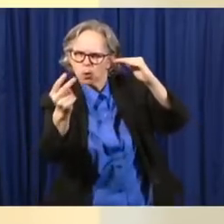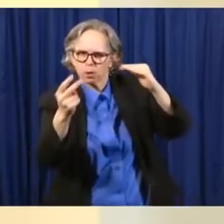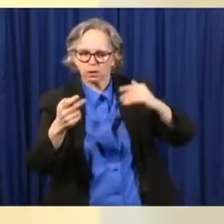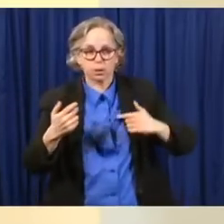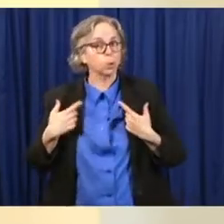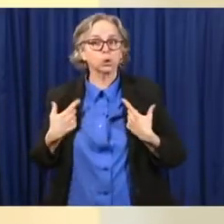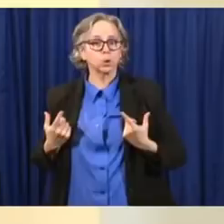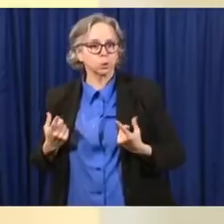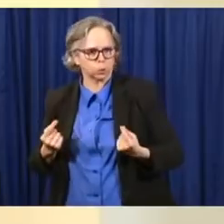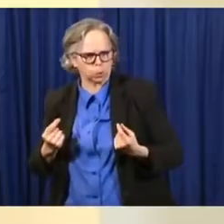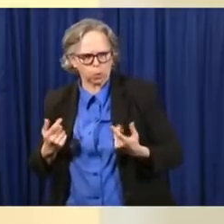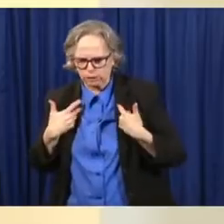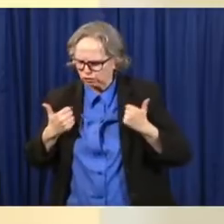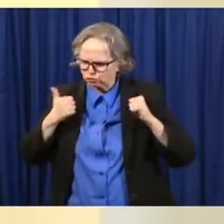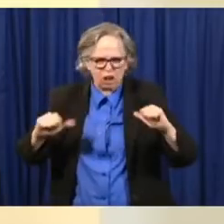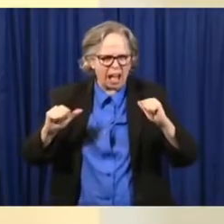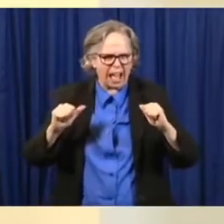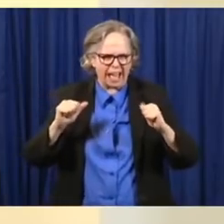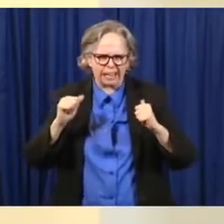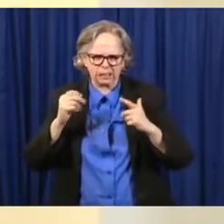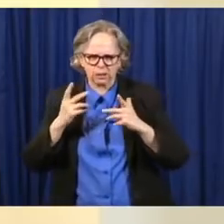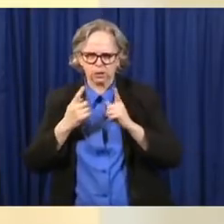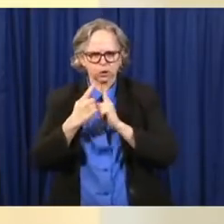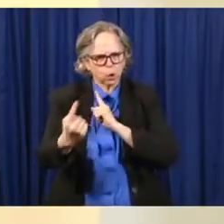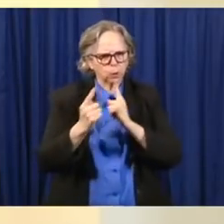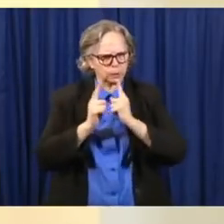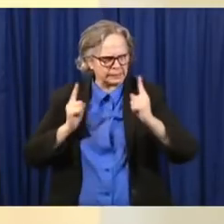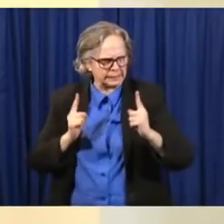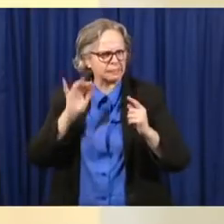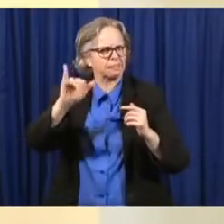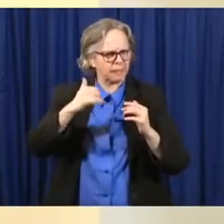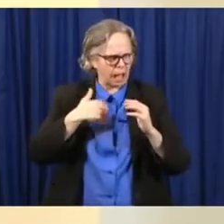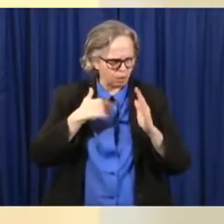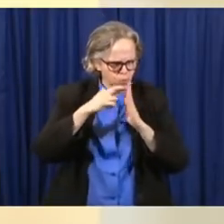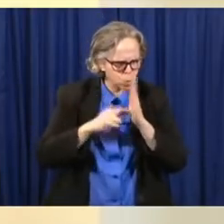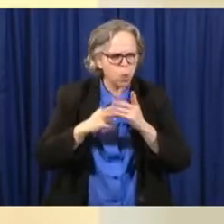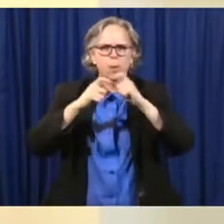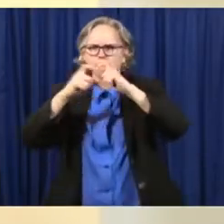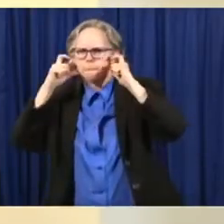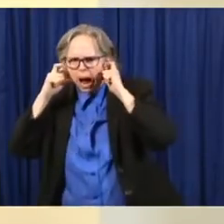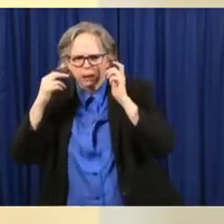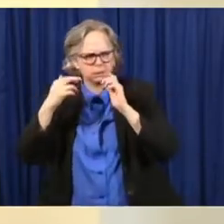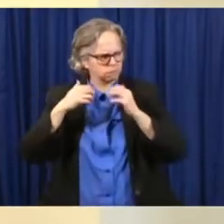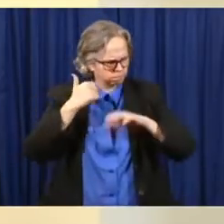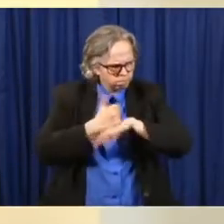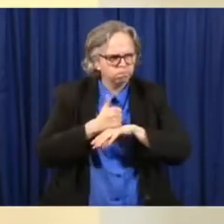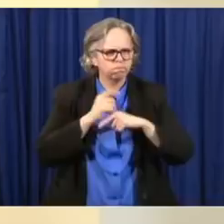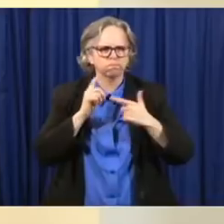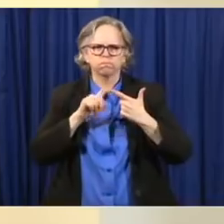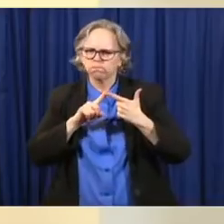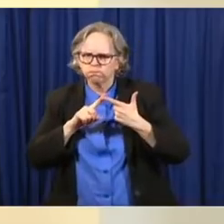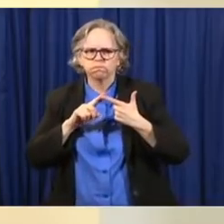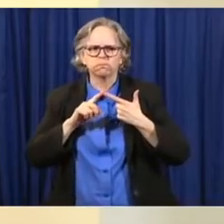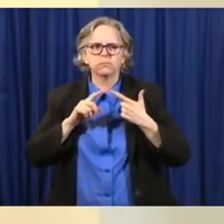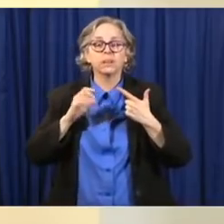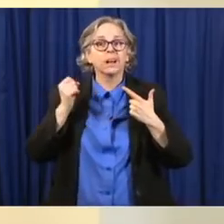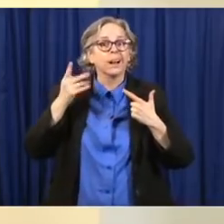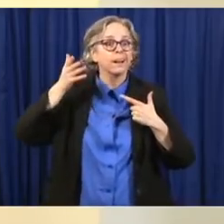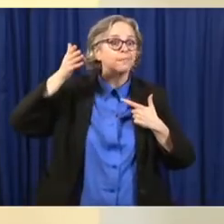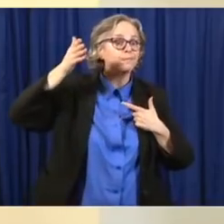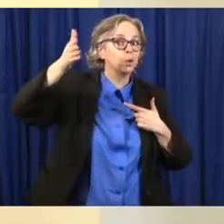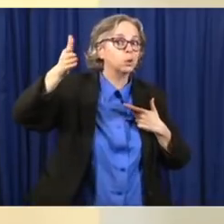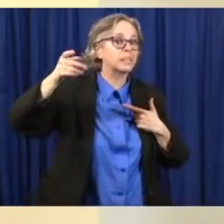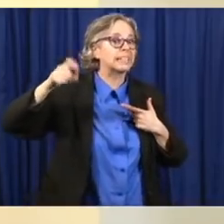tool of the social distancing we're doing. But in the future, we really see